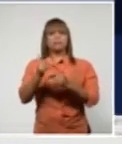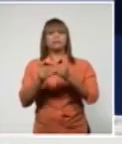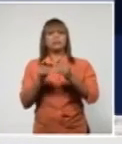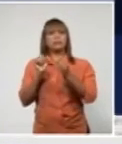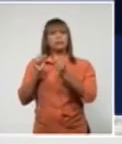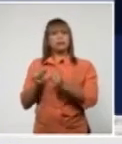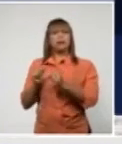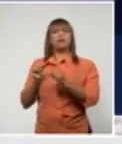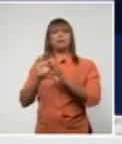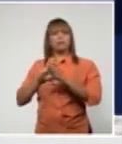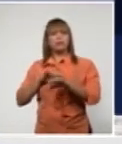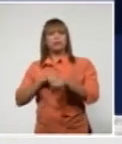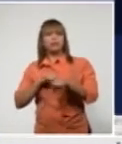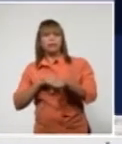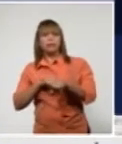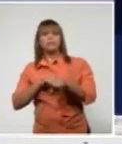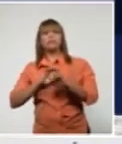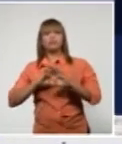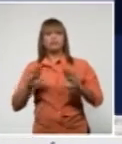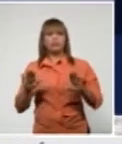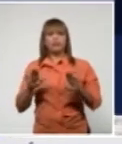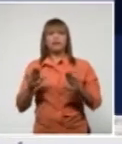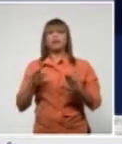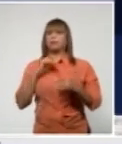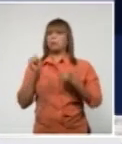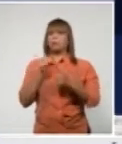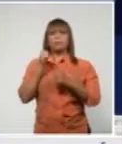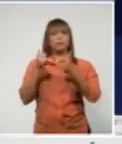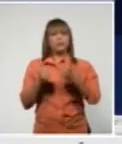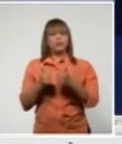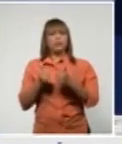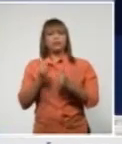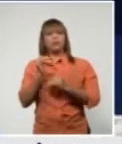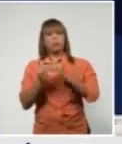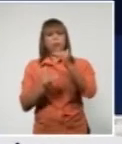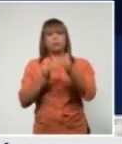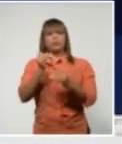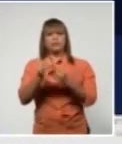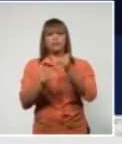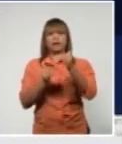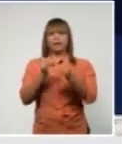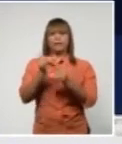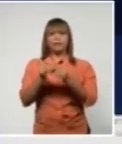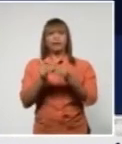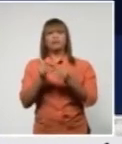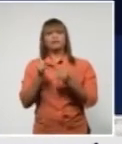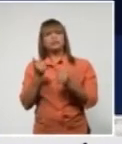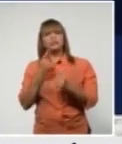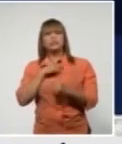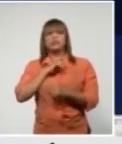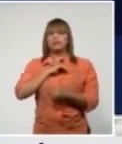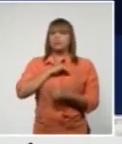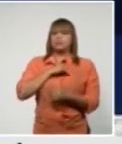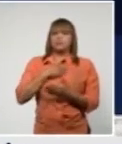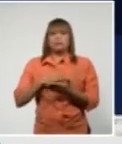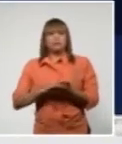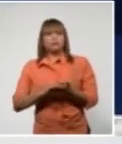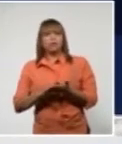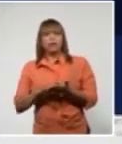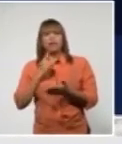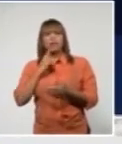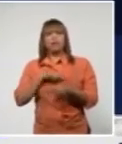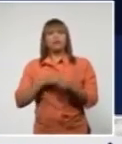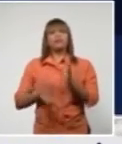Yesterday, 1 patient passed from critical to serious, and 3 serious patients passed to closely